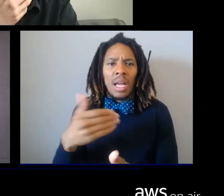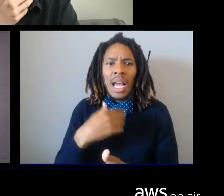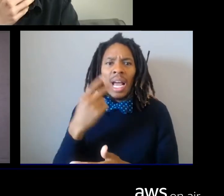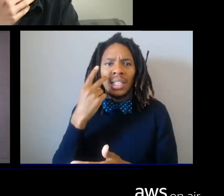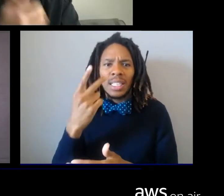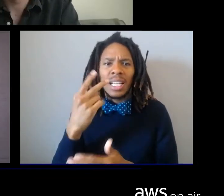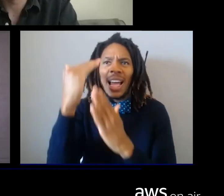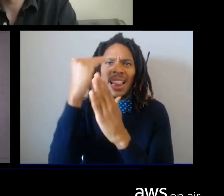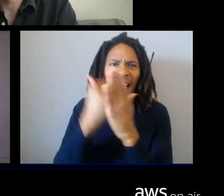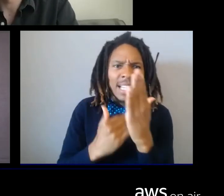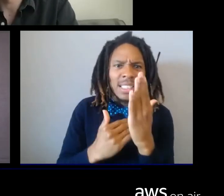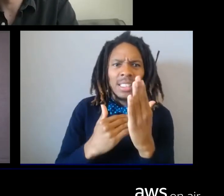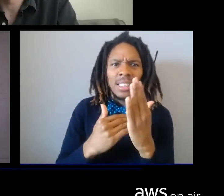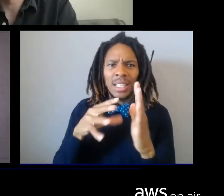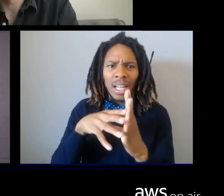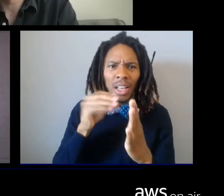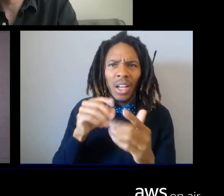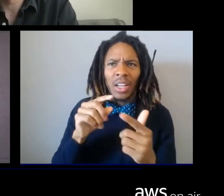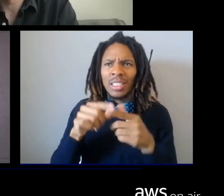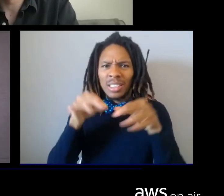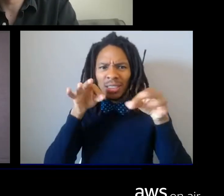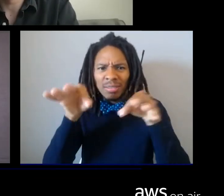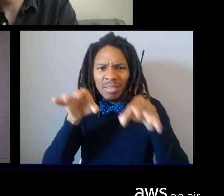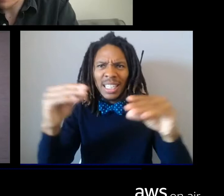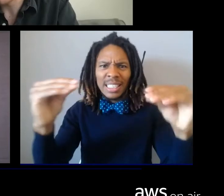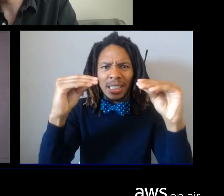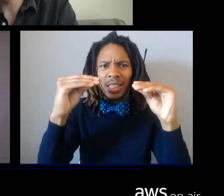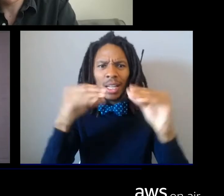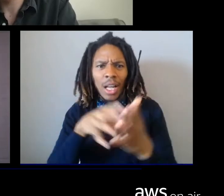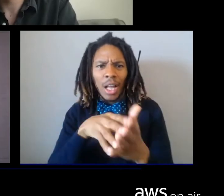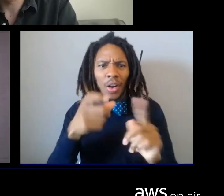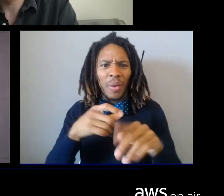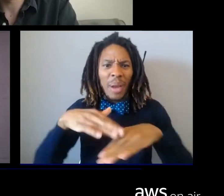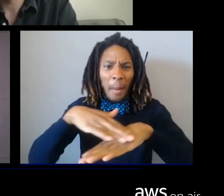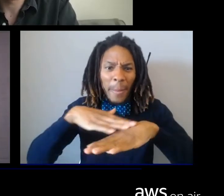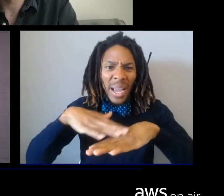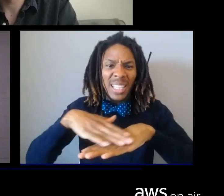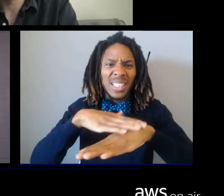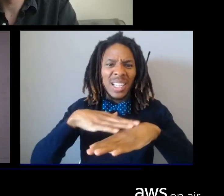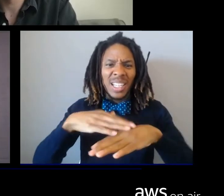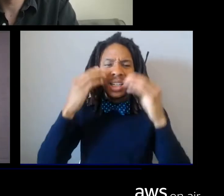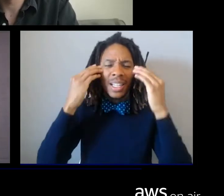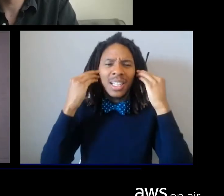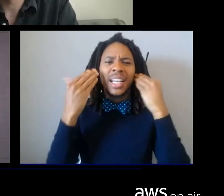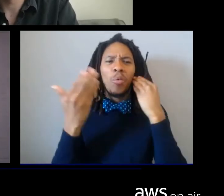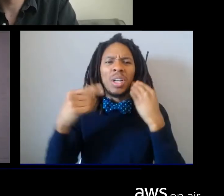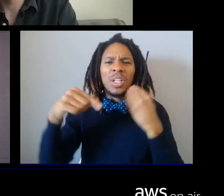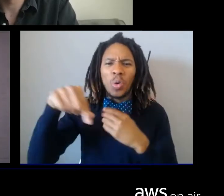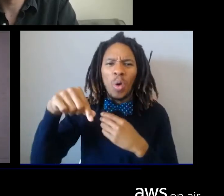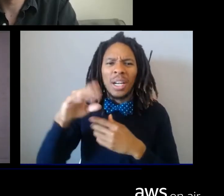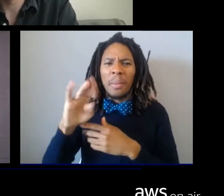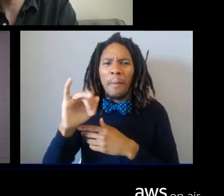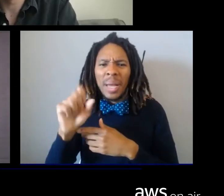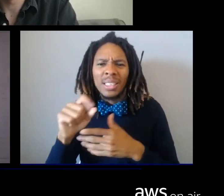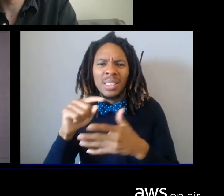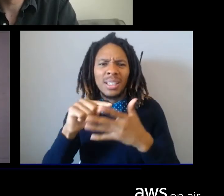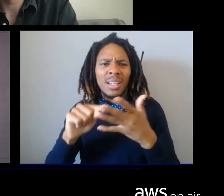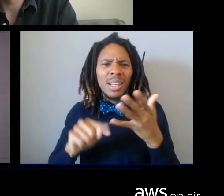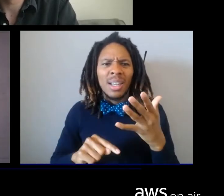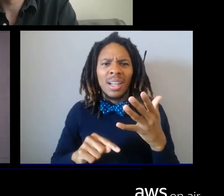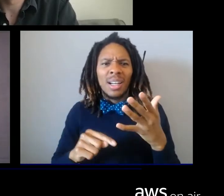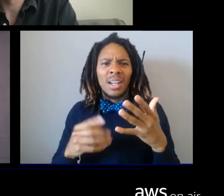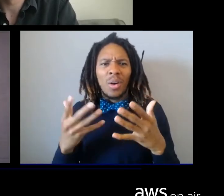lessons, guiding me through step by step, learning from the basics. It was like, what is quantum bits? What is the